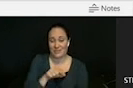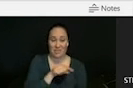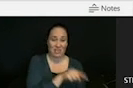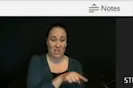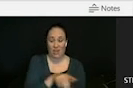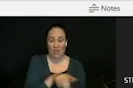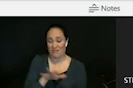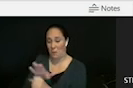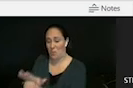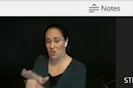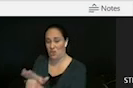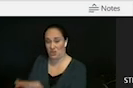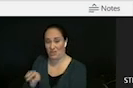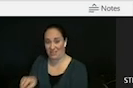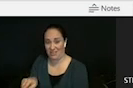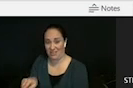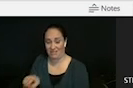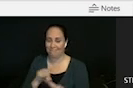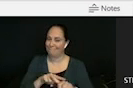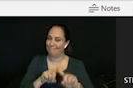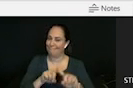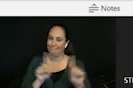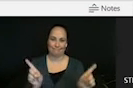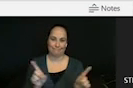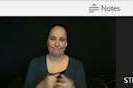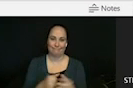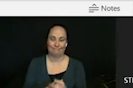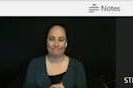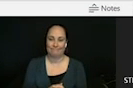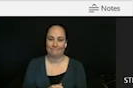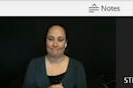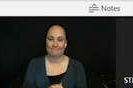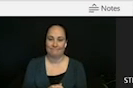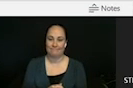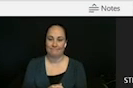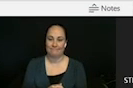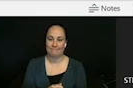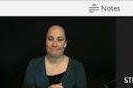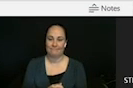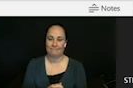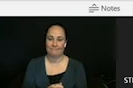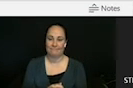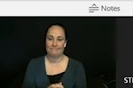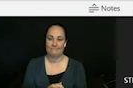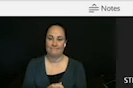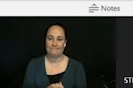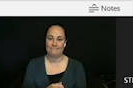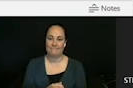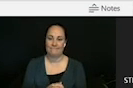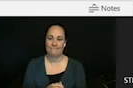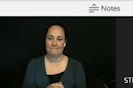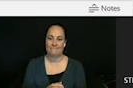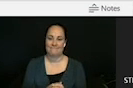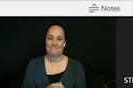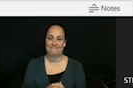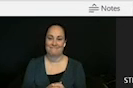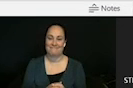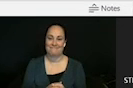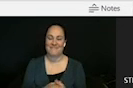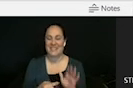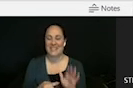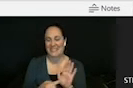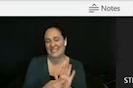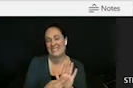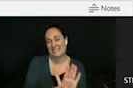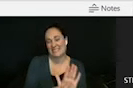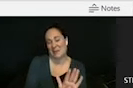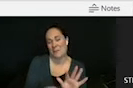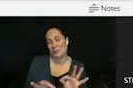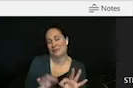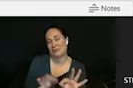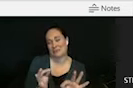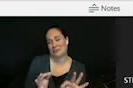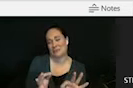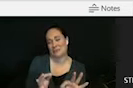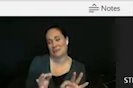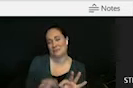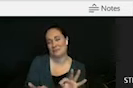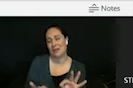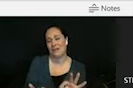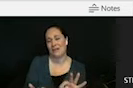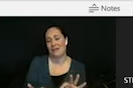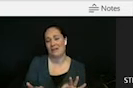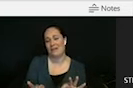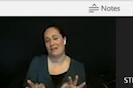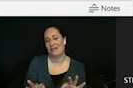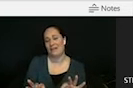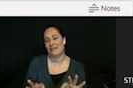would. And yes, I've simplified this whole idea to just the continuity equation, yes. But yes,